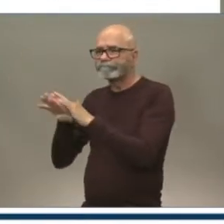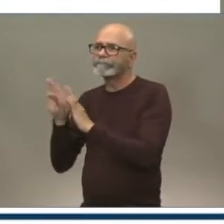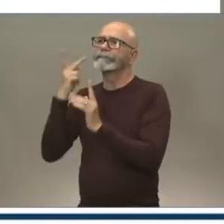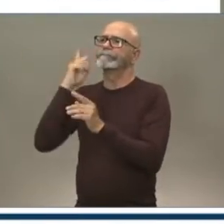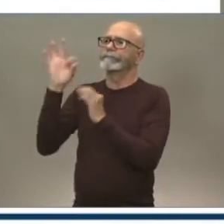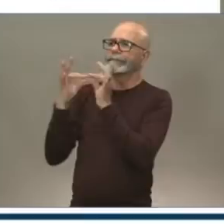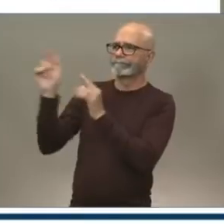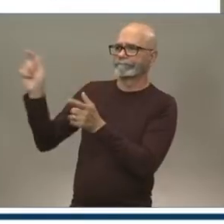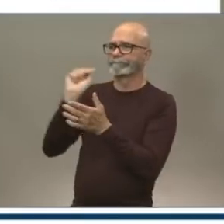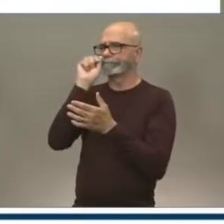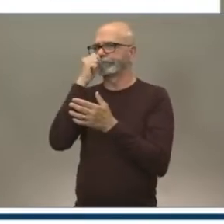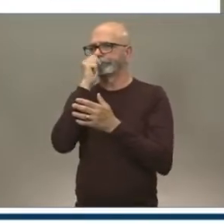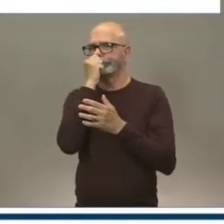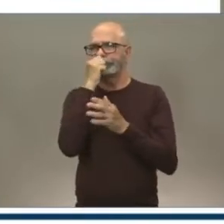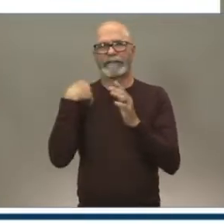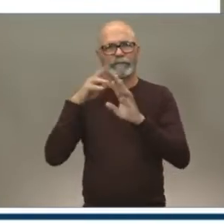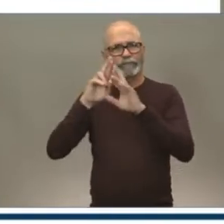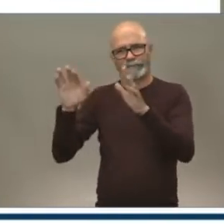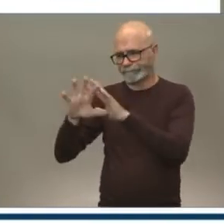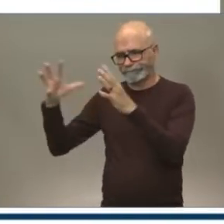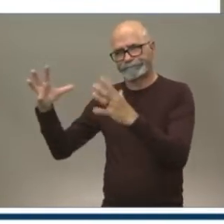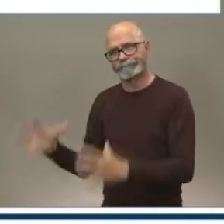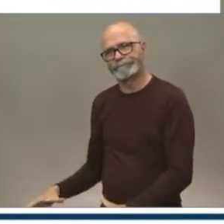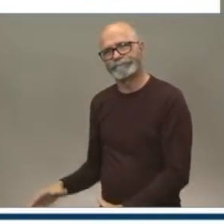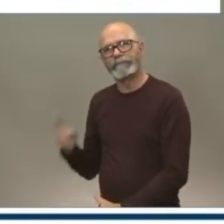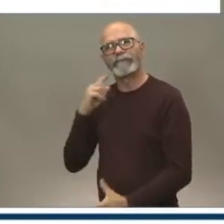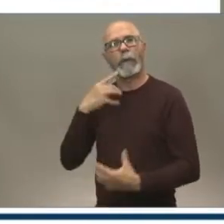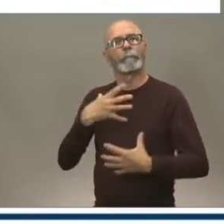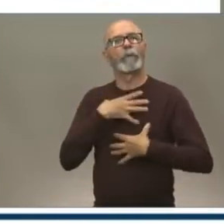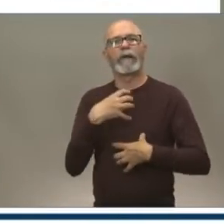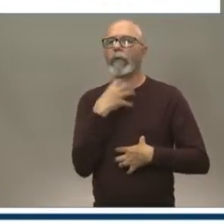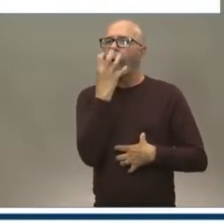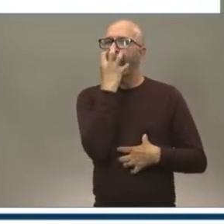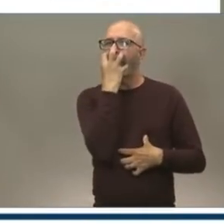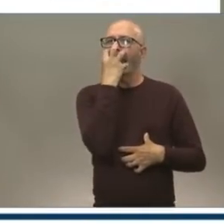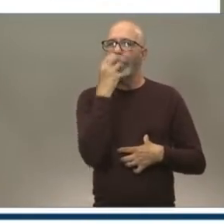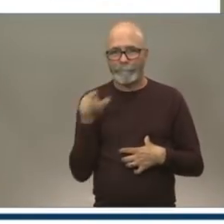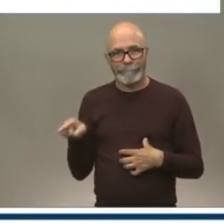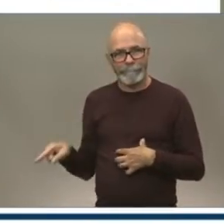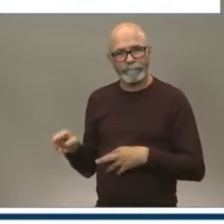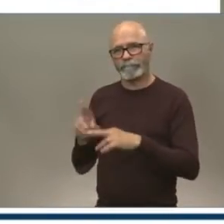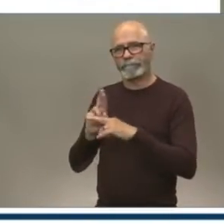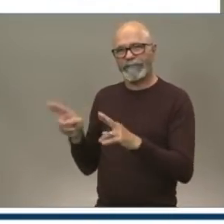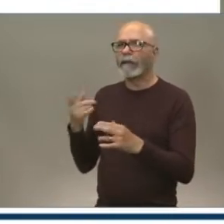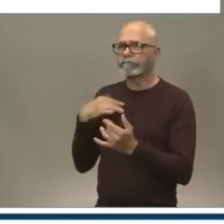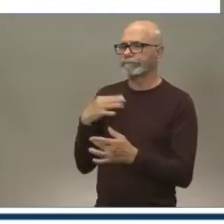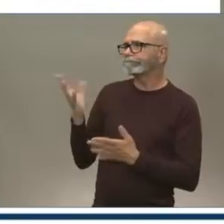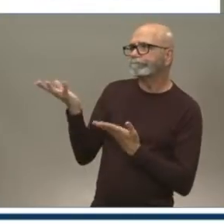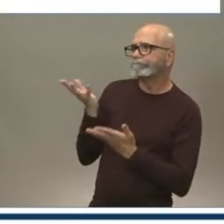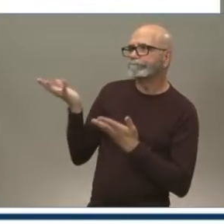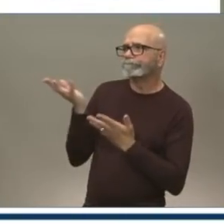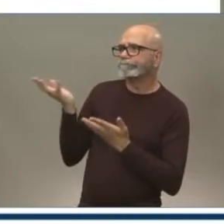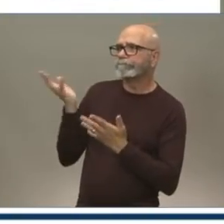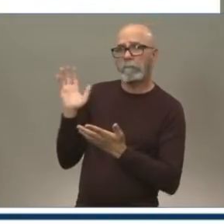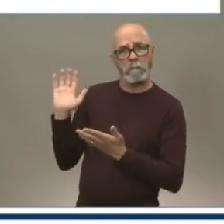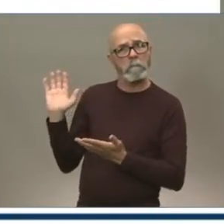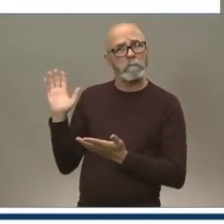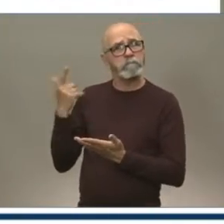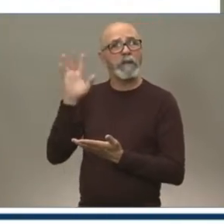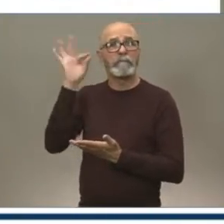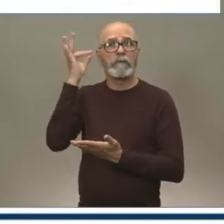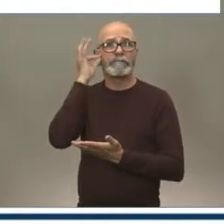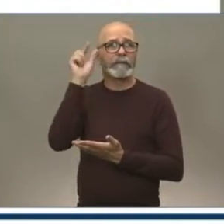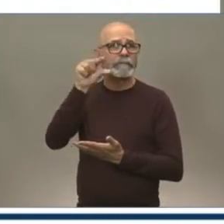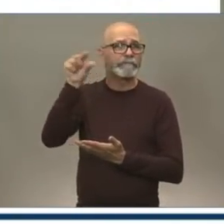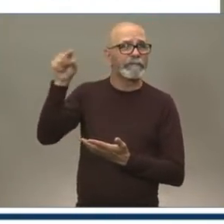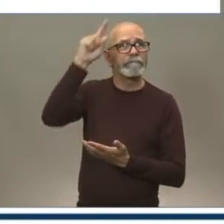portable oxygen saturation monitors. And they're in constant communication with our federal colleagues. These people